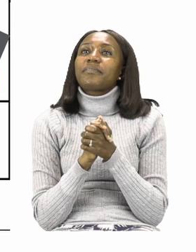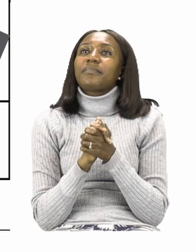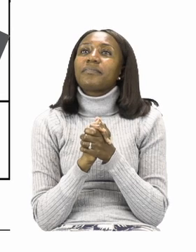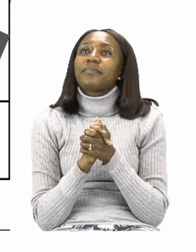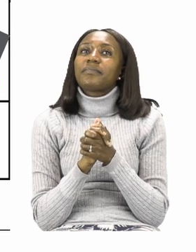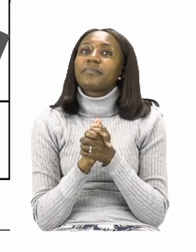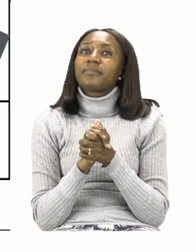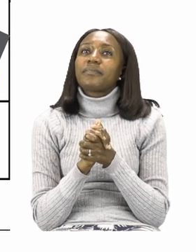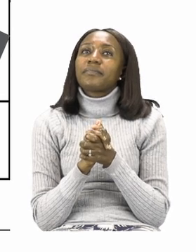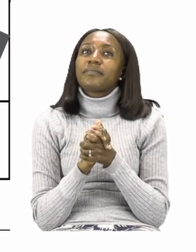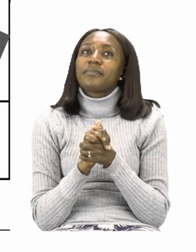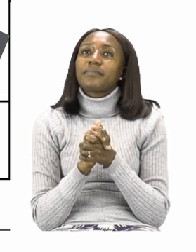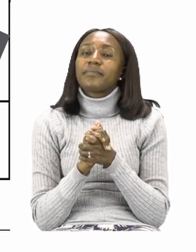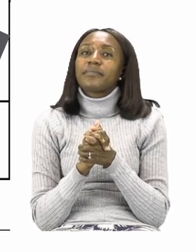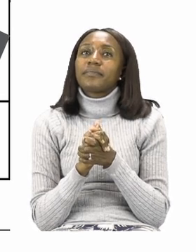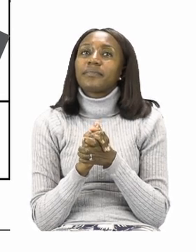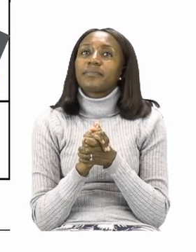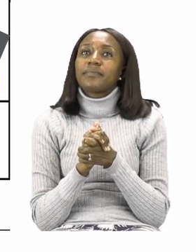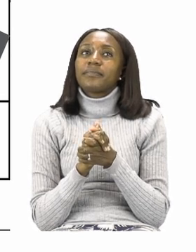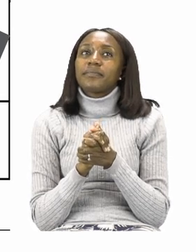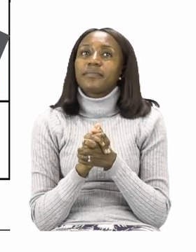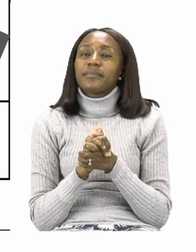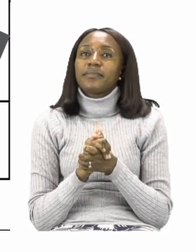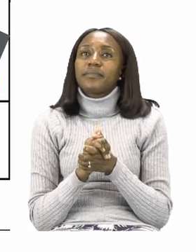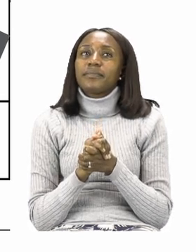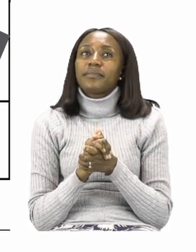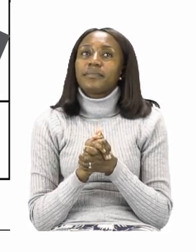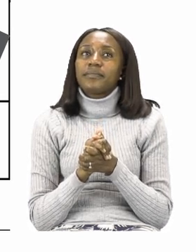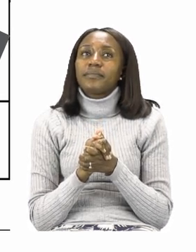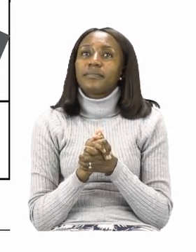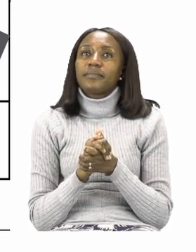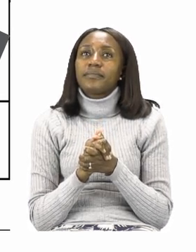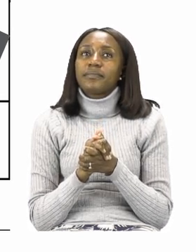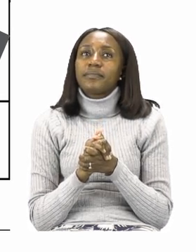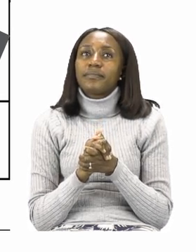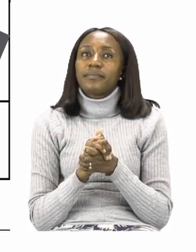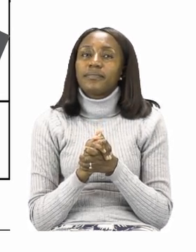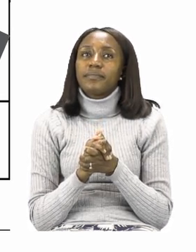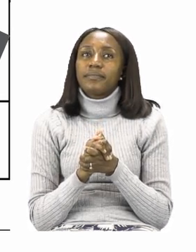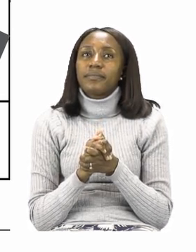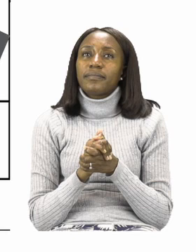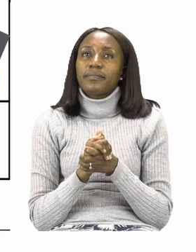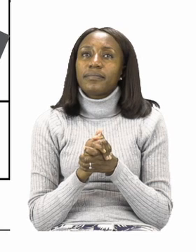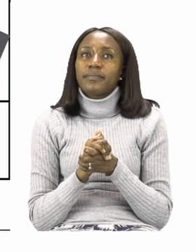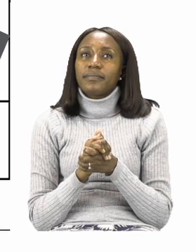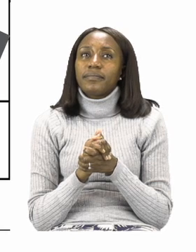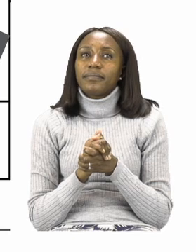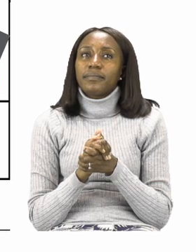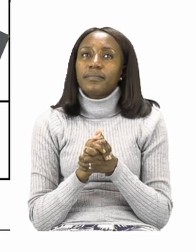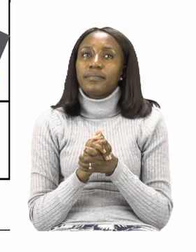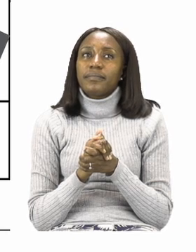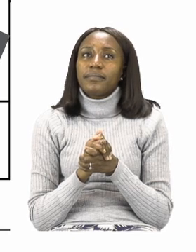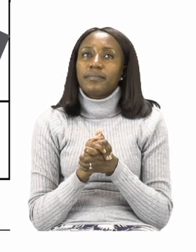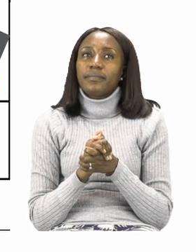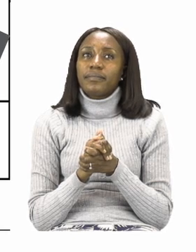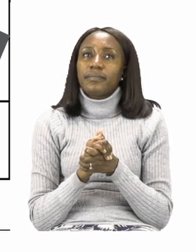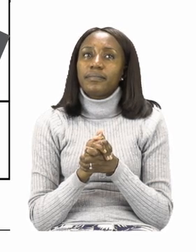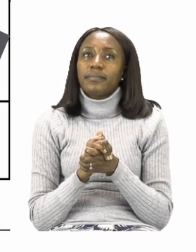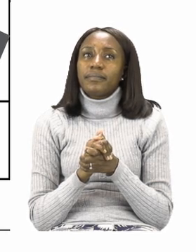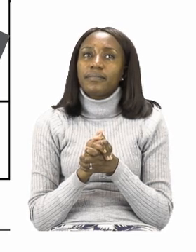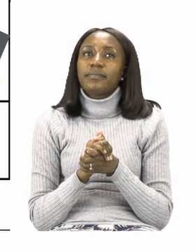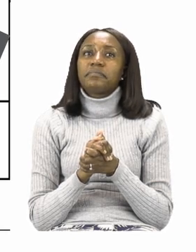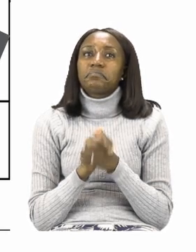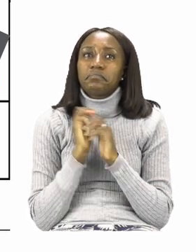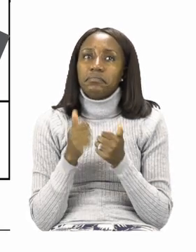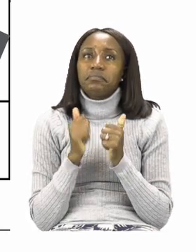of medals. There you will write in Ted and Dan. Great job,